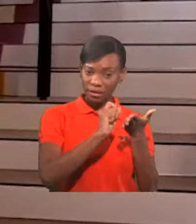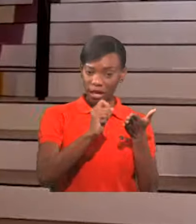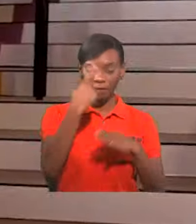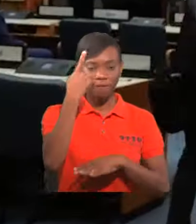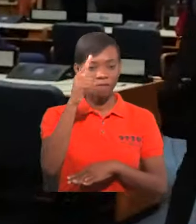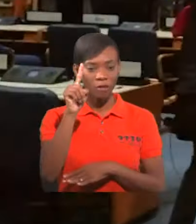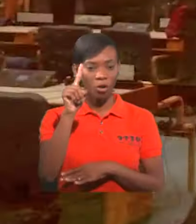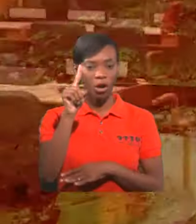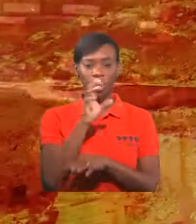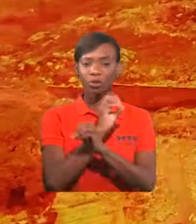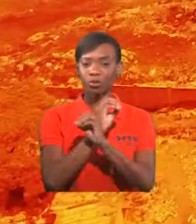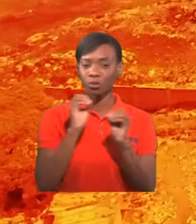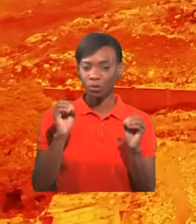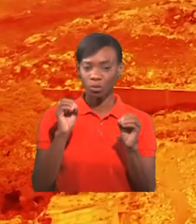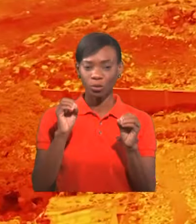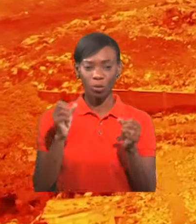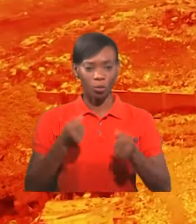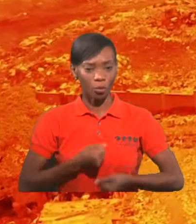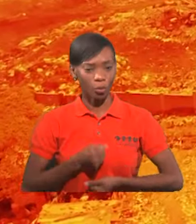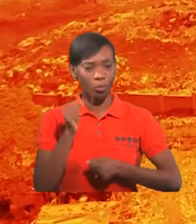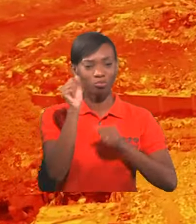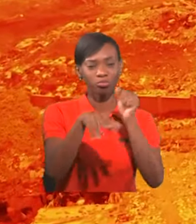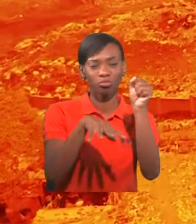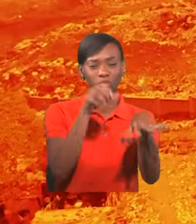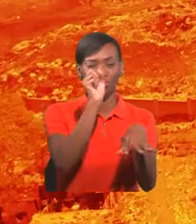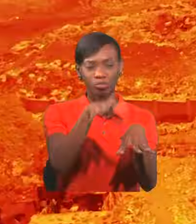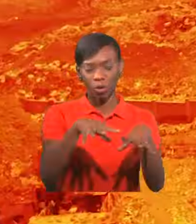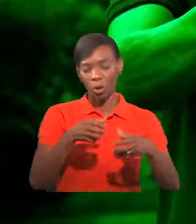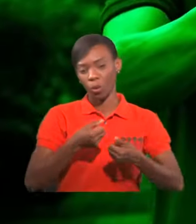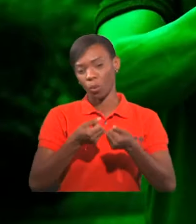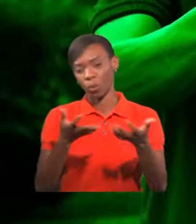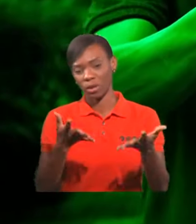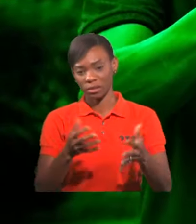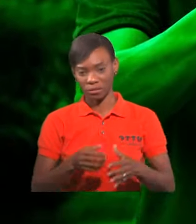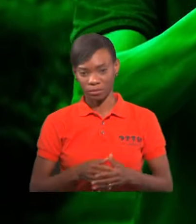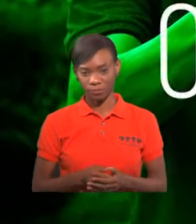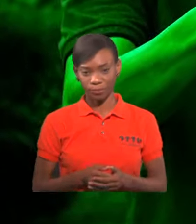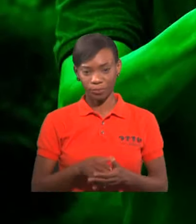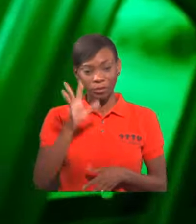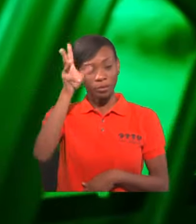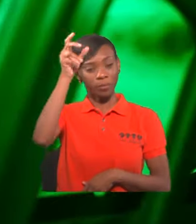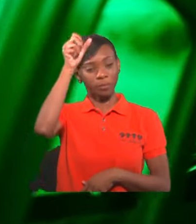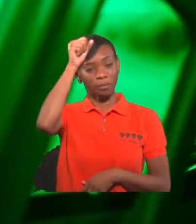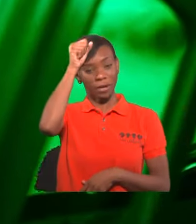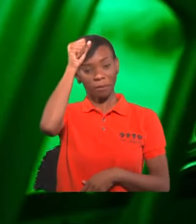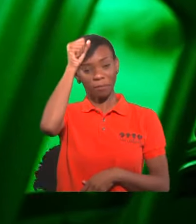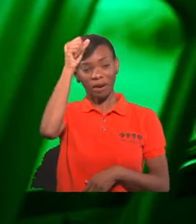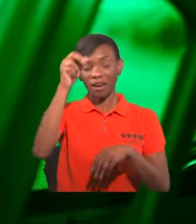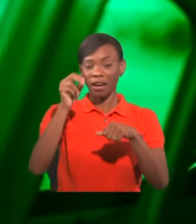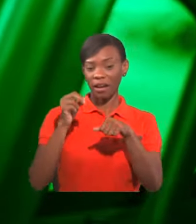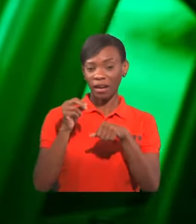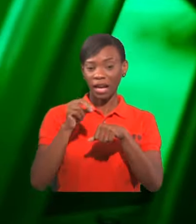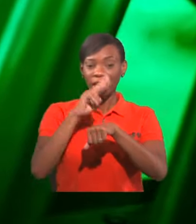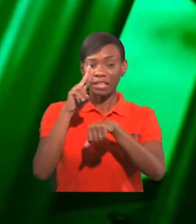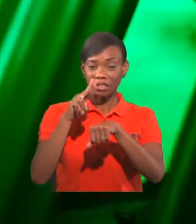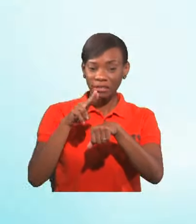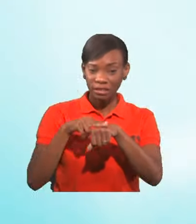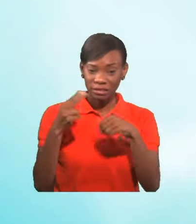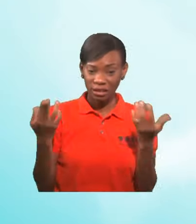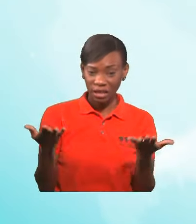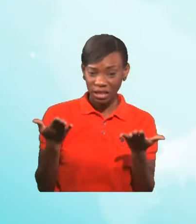the world, our common home. We're reminded, nature doesn't waste, nor should